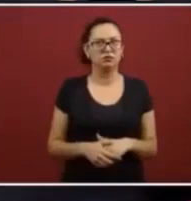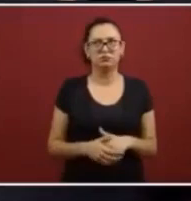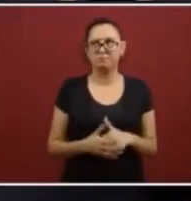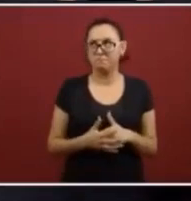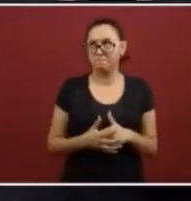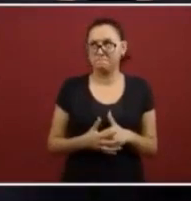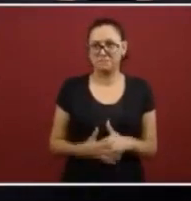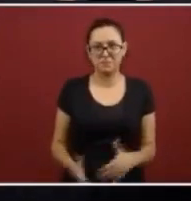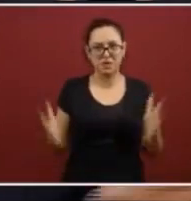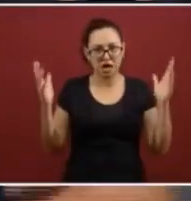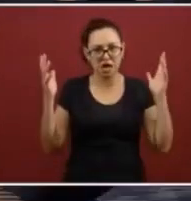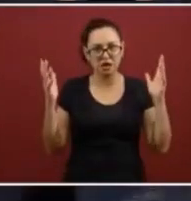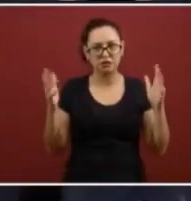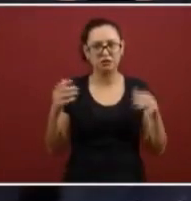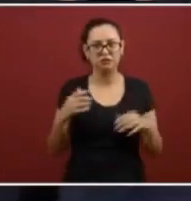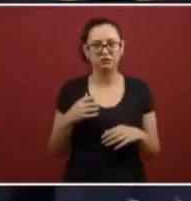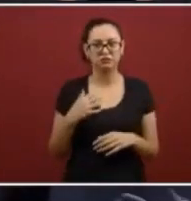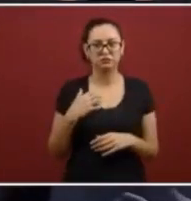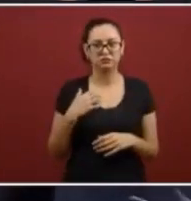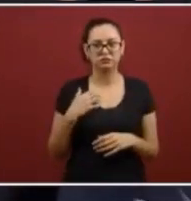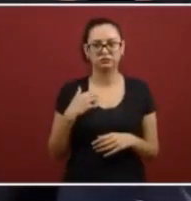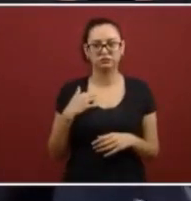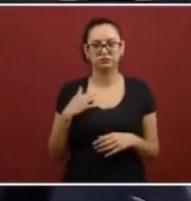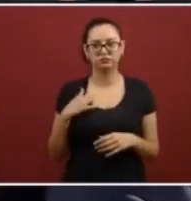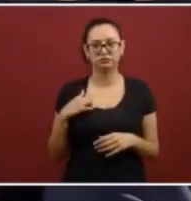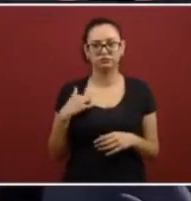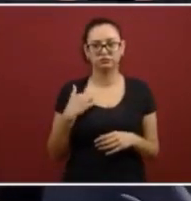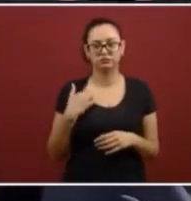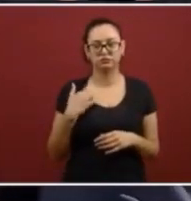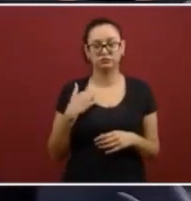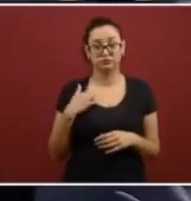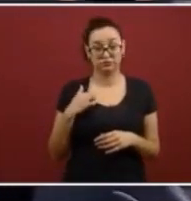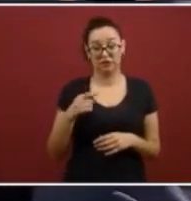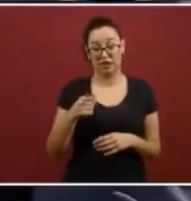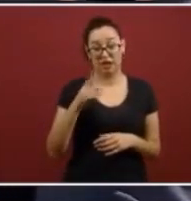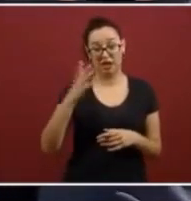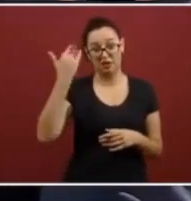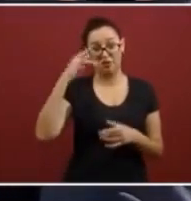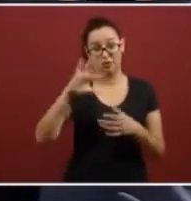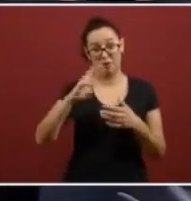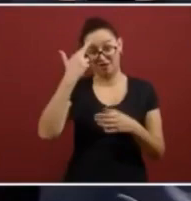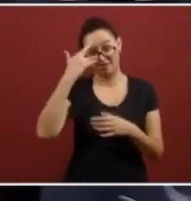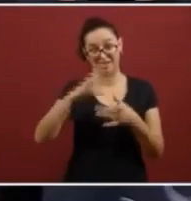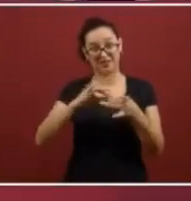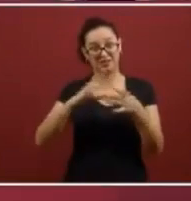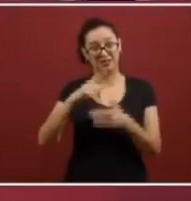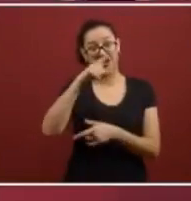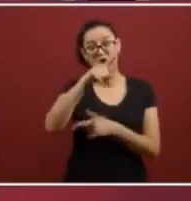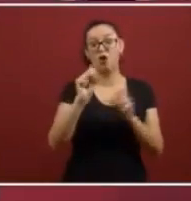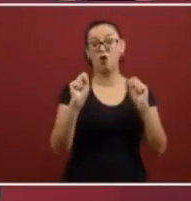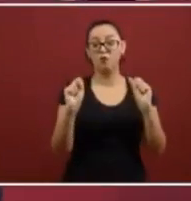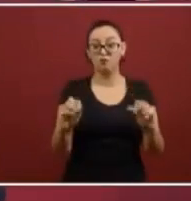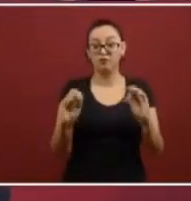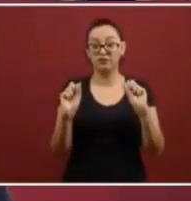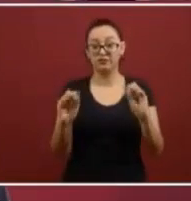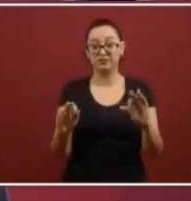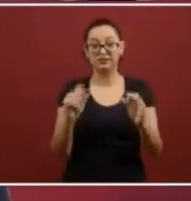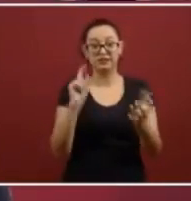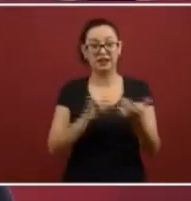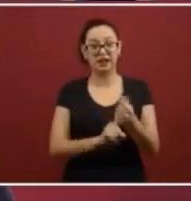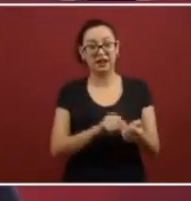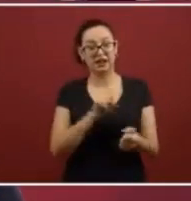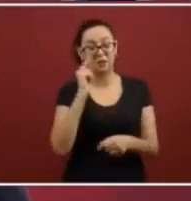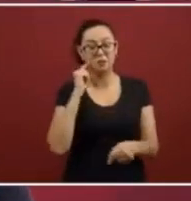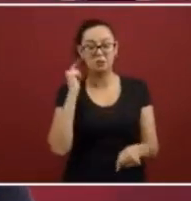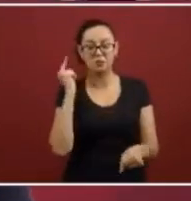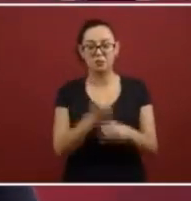Enormes. enormous. no les hablaba yo de offices. que se encontró en una oficina He says, didn't I tell you that one